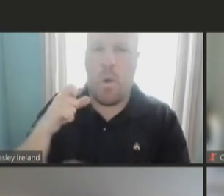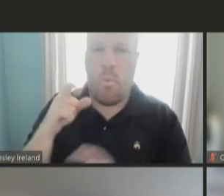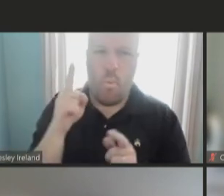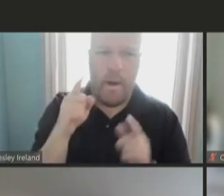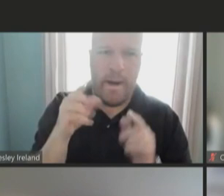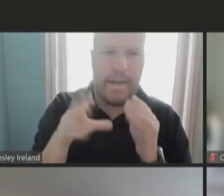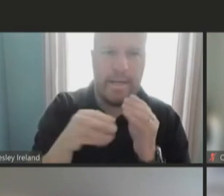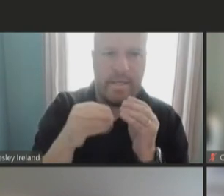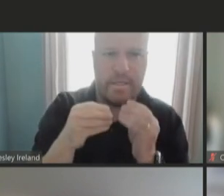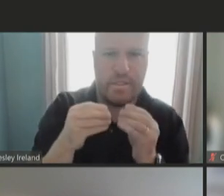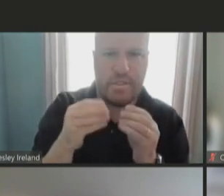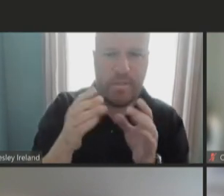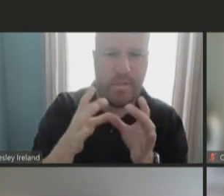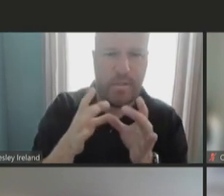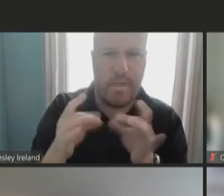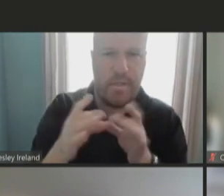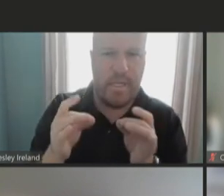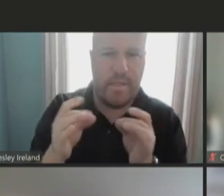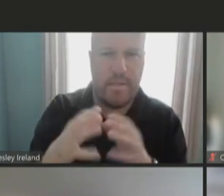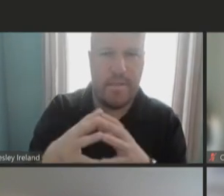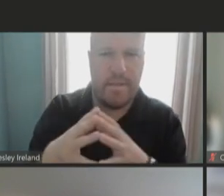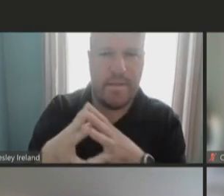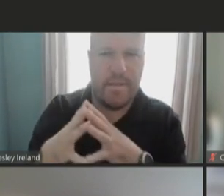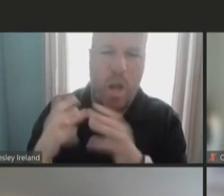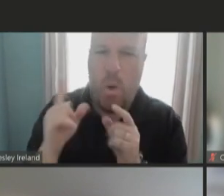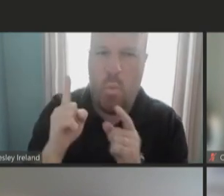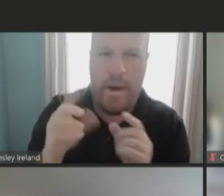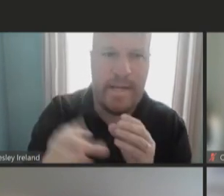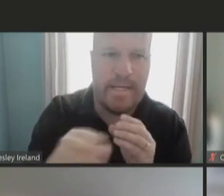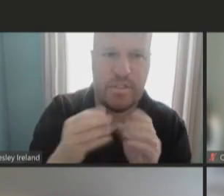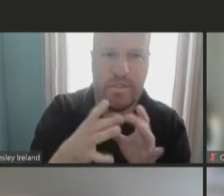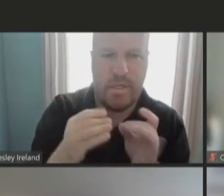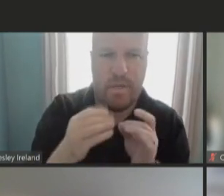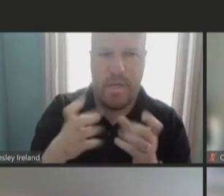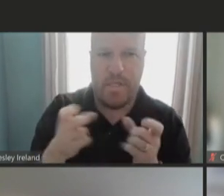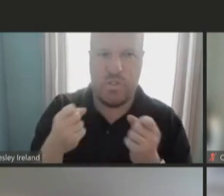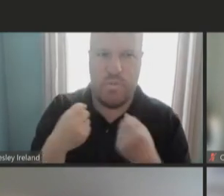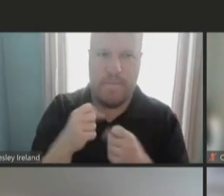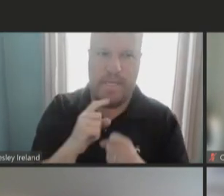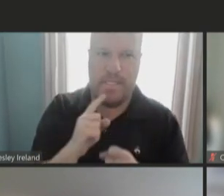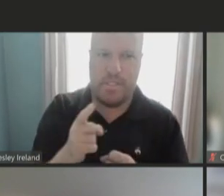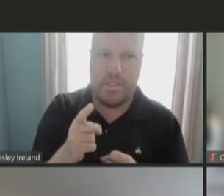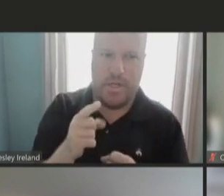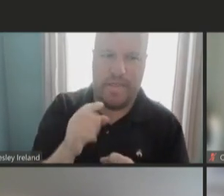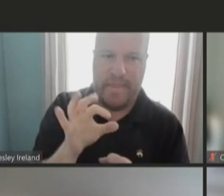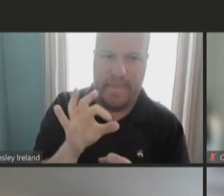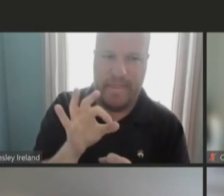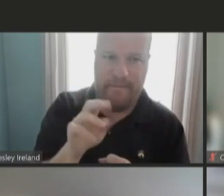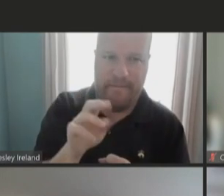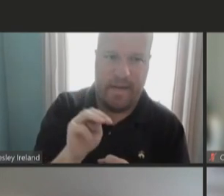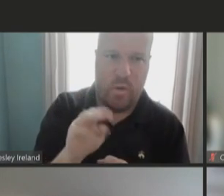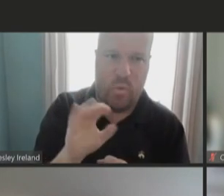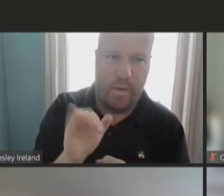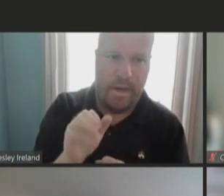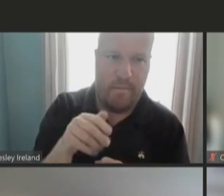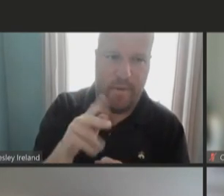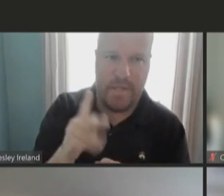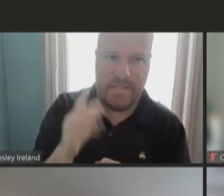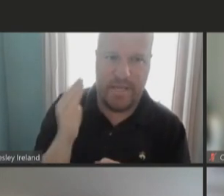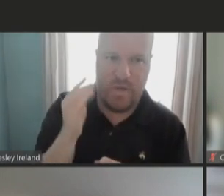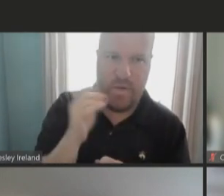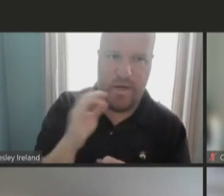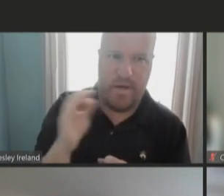down to is I don't have an answer right now, and we're working on it. Yeah, and just an additional comment to that. This is Wes.